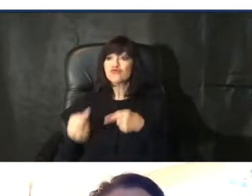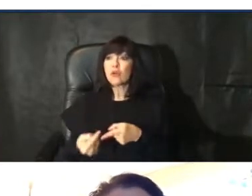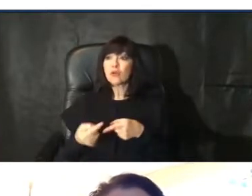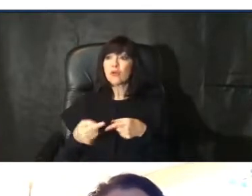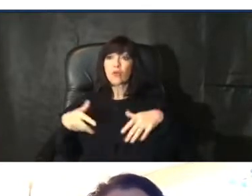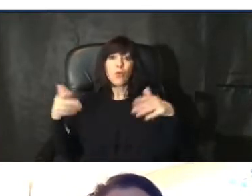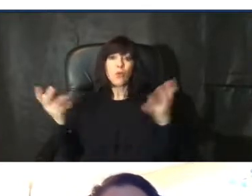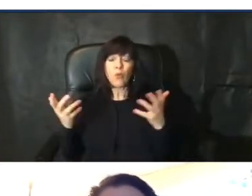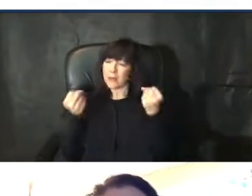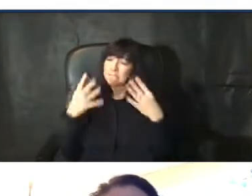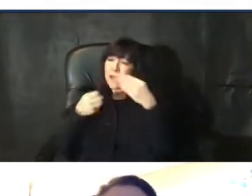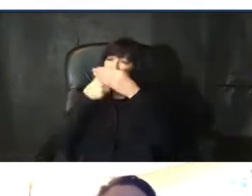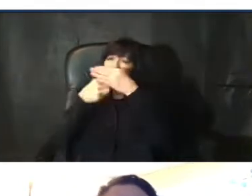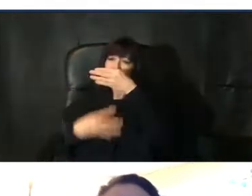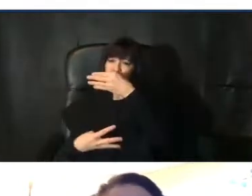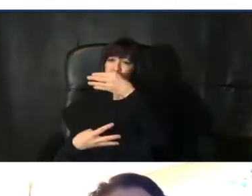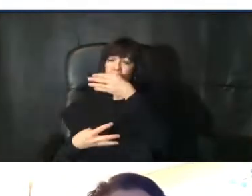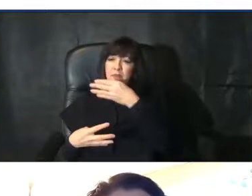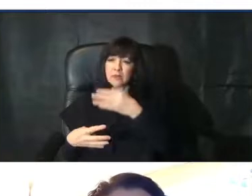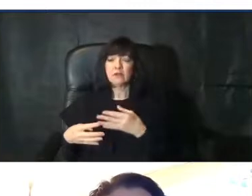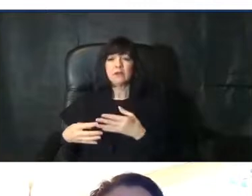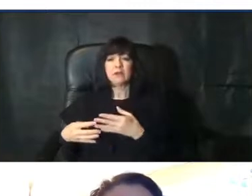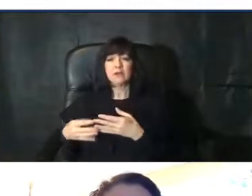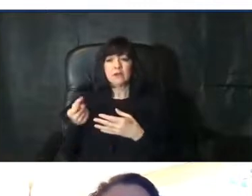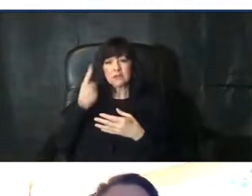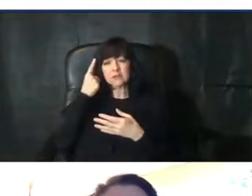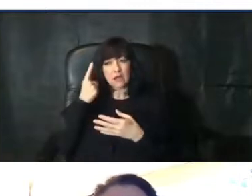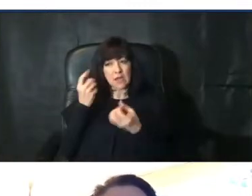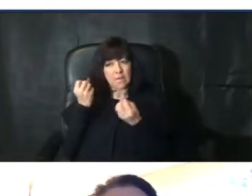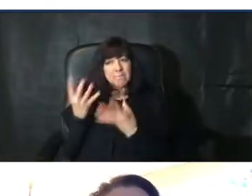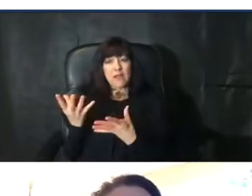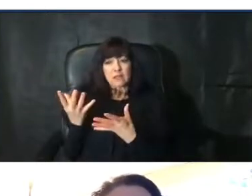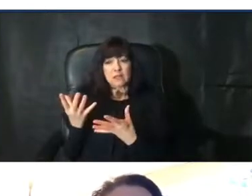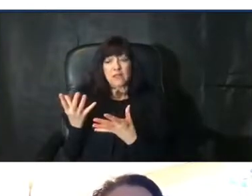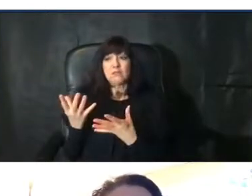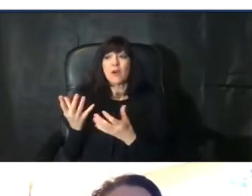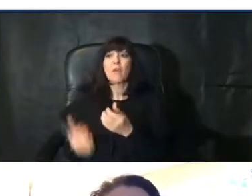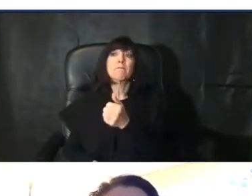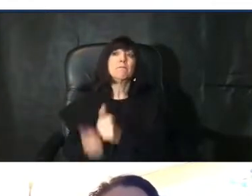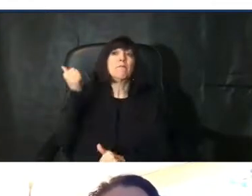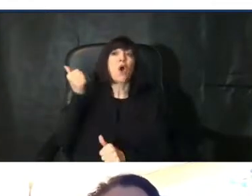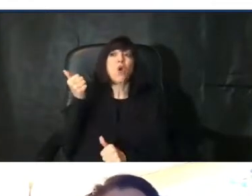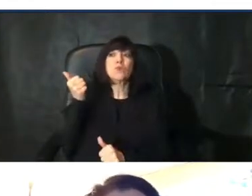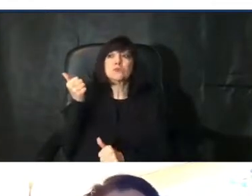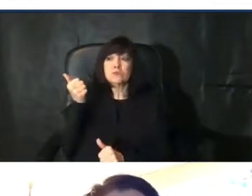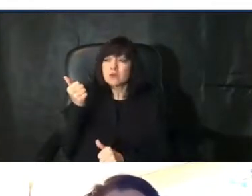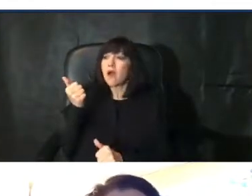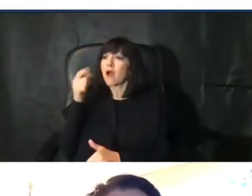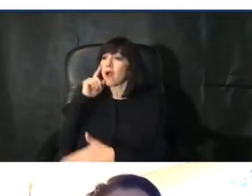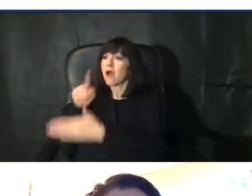lot. So I'm not saying these are only stressors. We understand there's a lot. But the common themes that we've noticed are